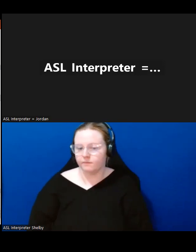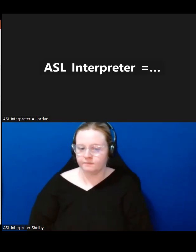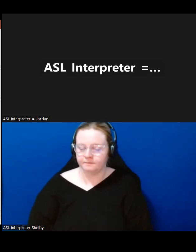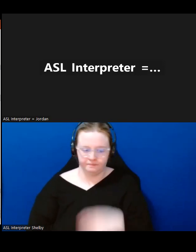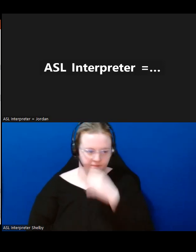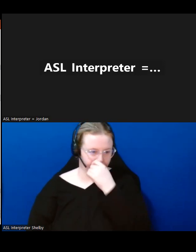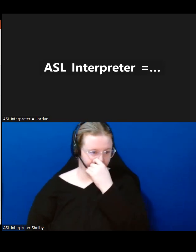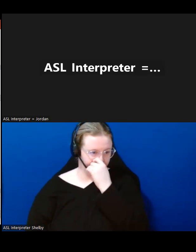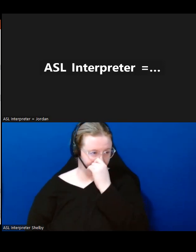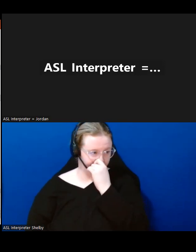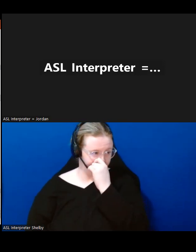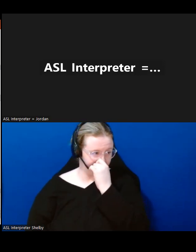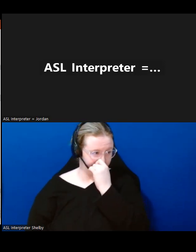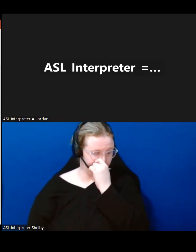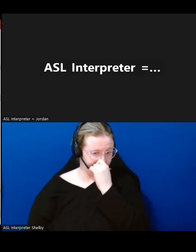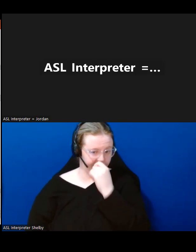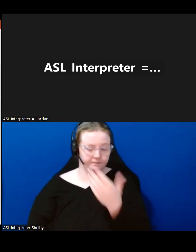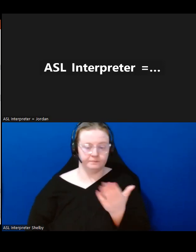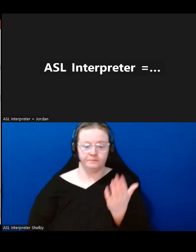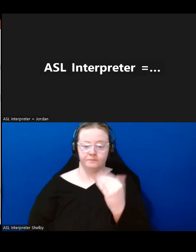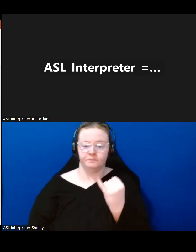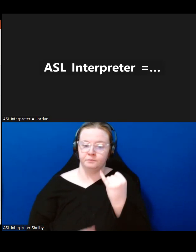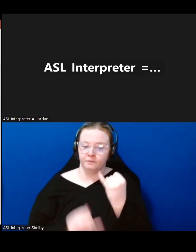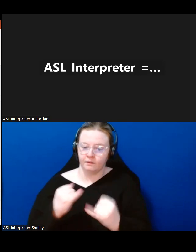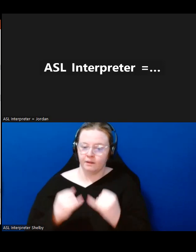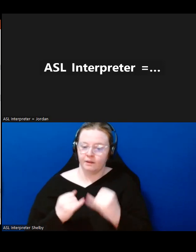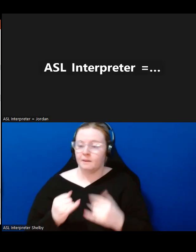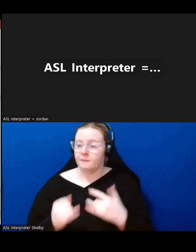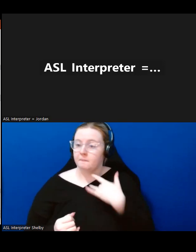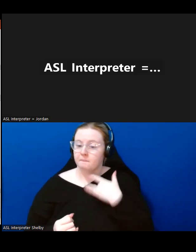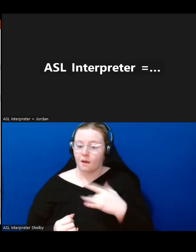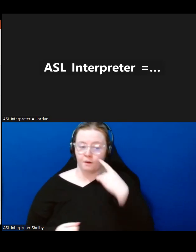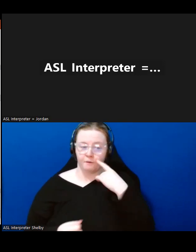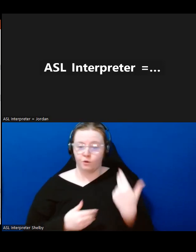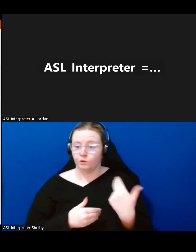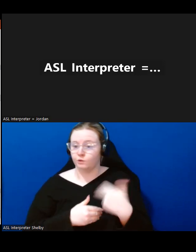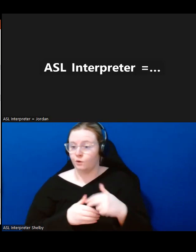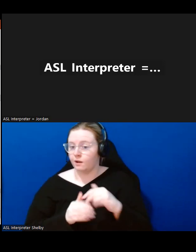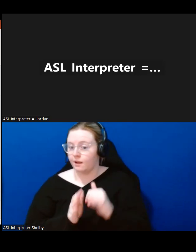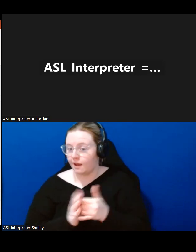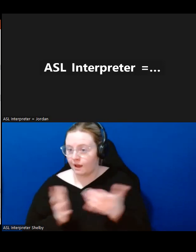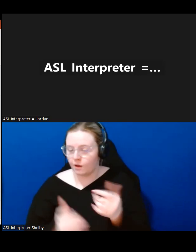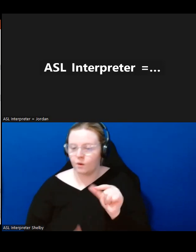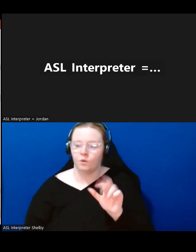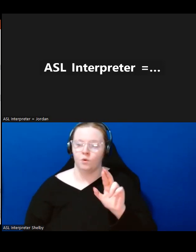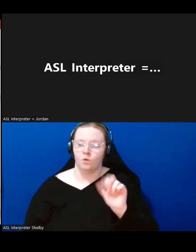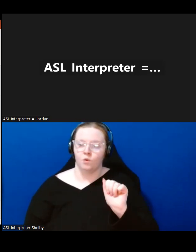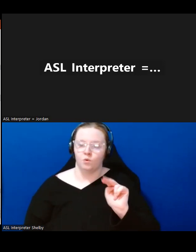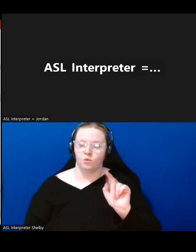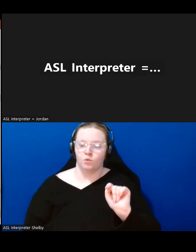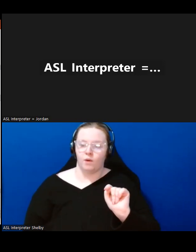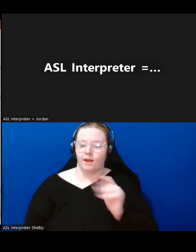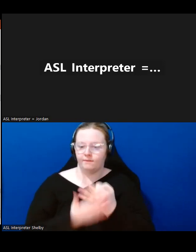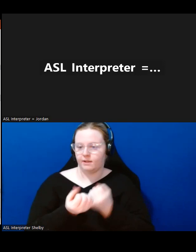And finally, this is often the carrot that gets people to join the coalition, is our grant funding program. So each